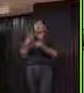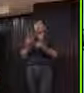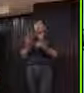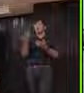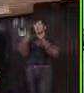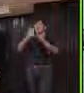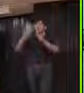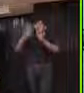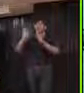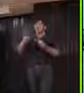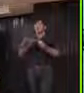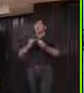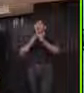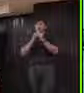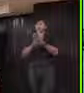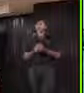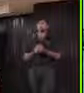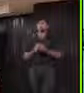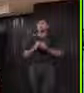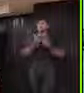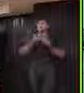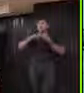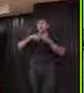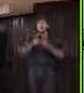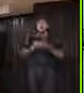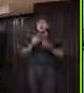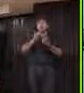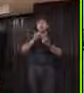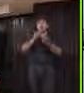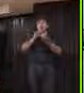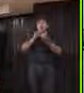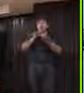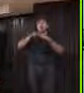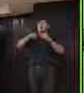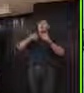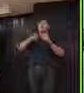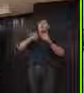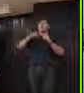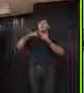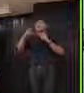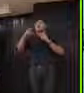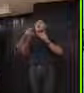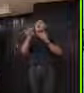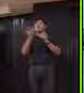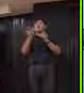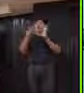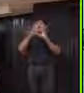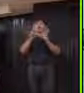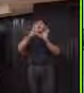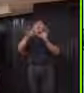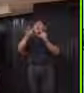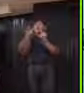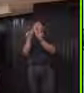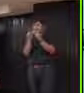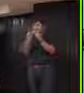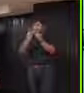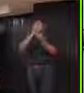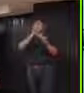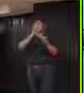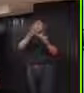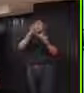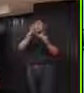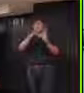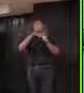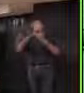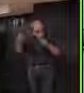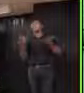is that how do we argue for the sustenance of Article 35A while supporting the abrogation of Article 370, because